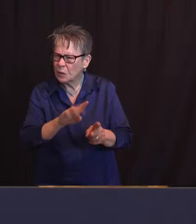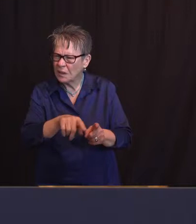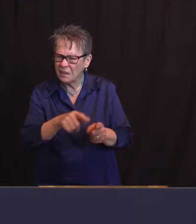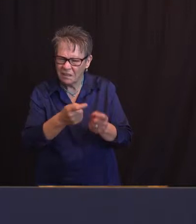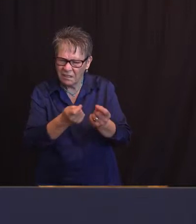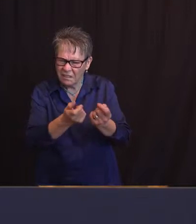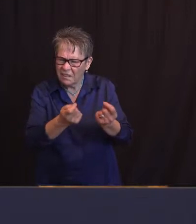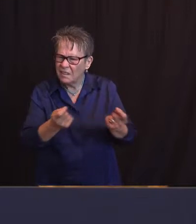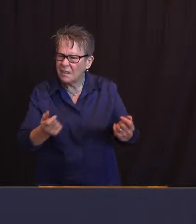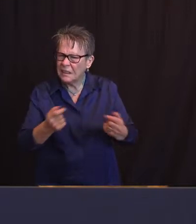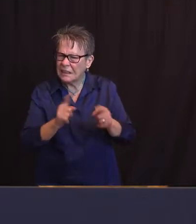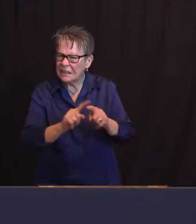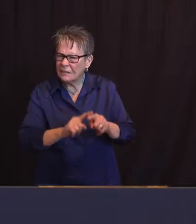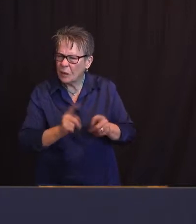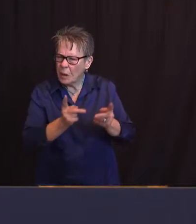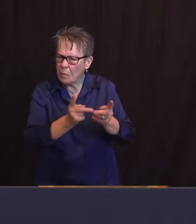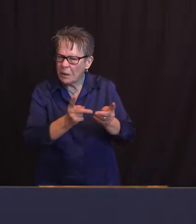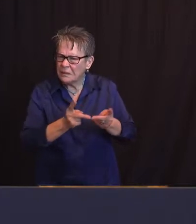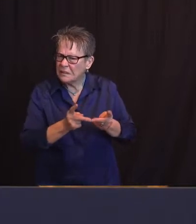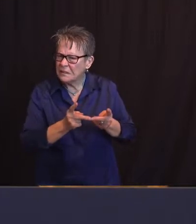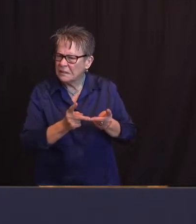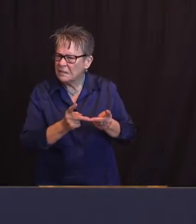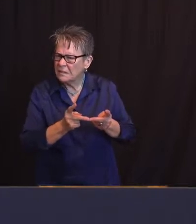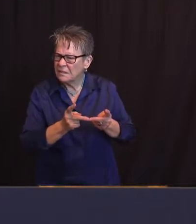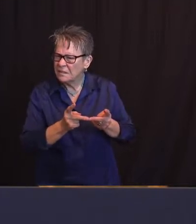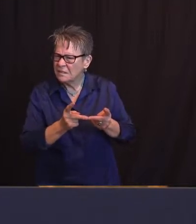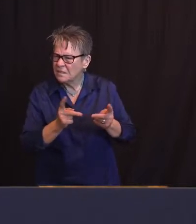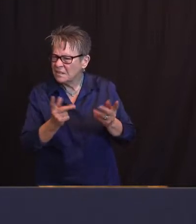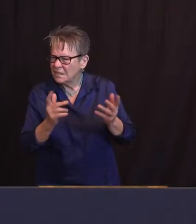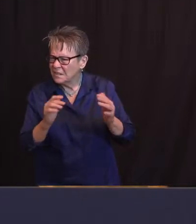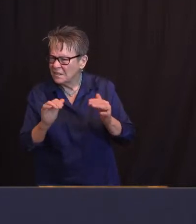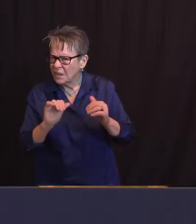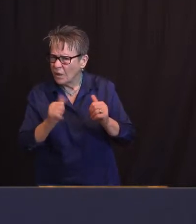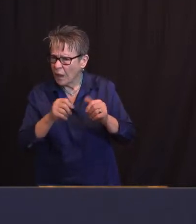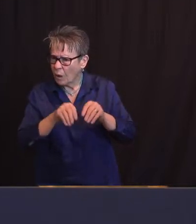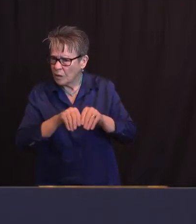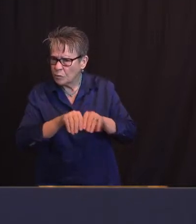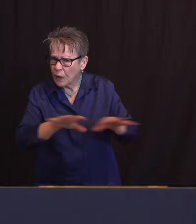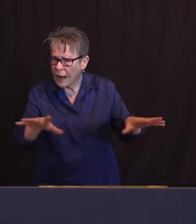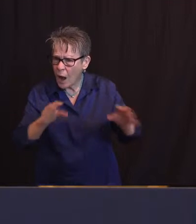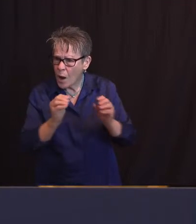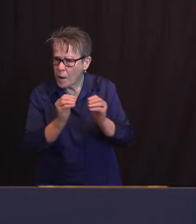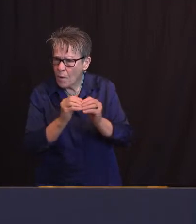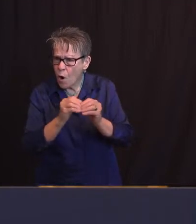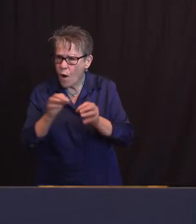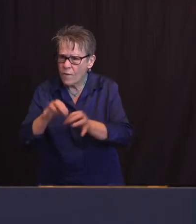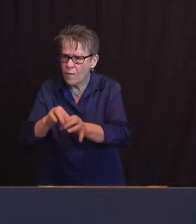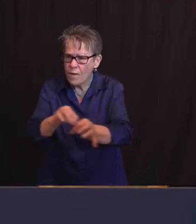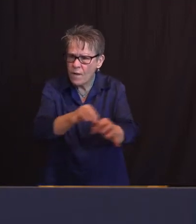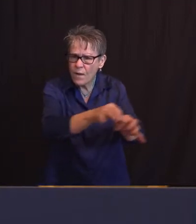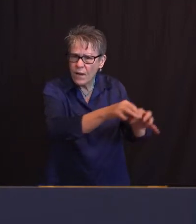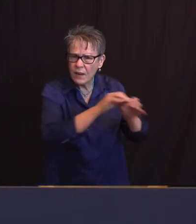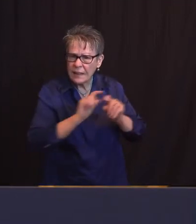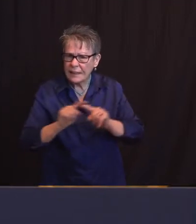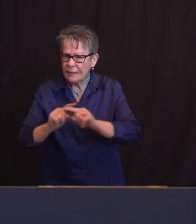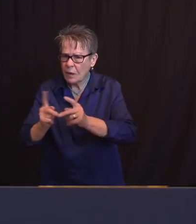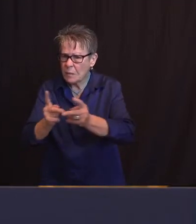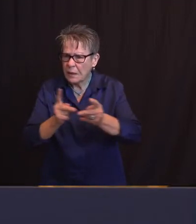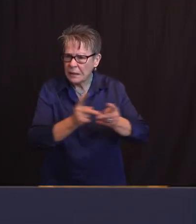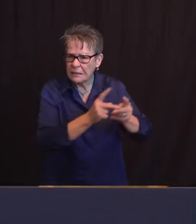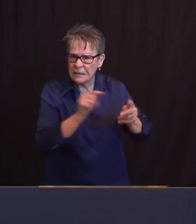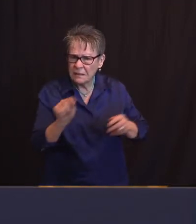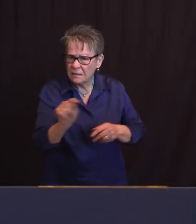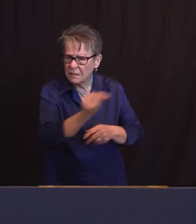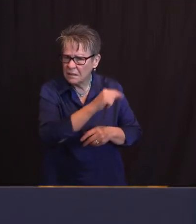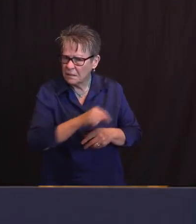of locations to prevent the spread of COVID and ensure voters can participate? And finally, demolition began today on the